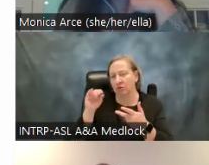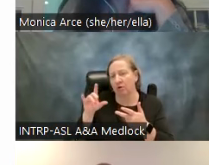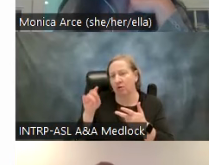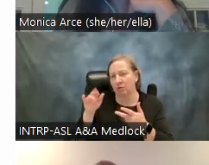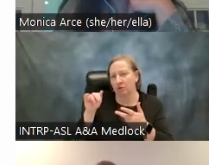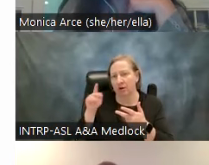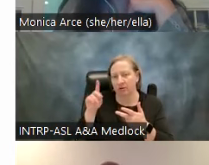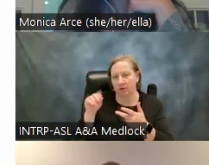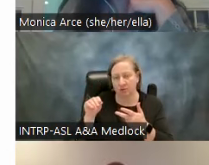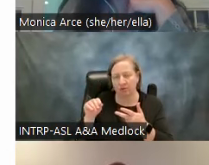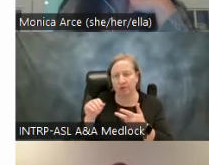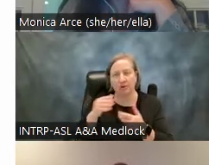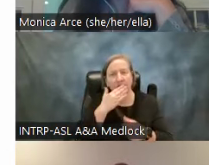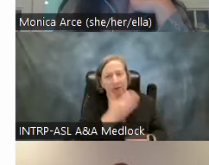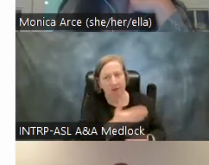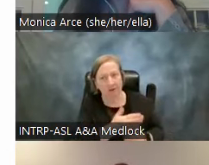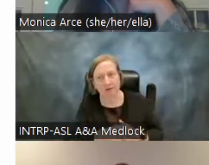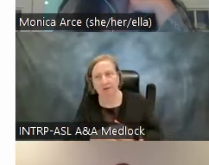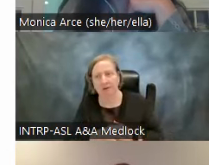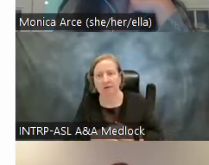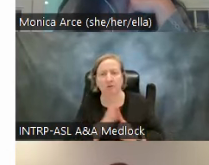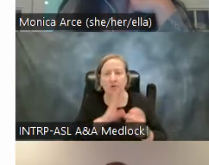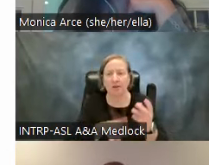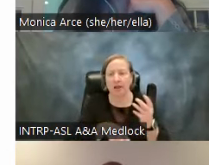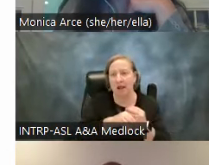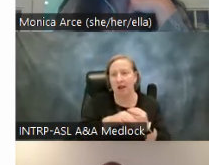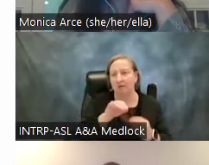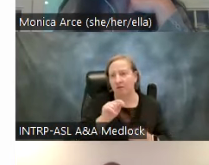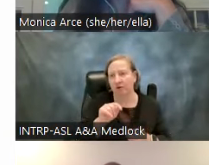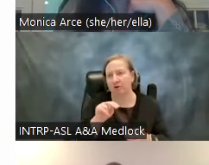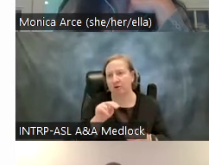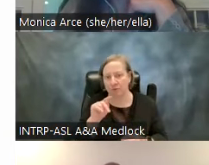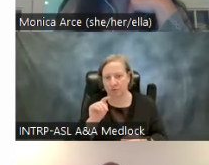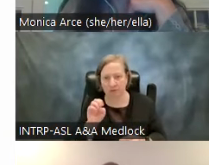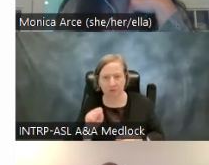Thank you. They will add it to the footnotes.